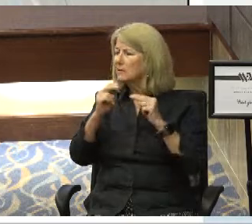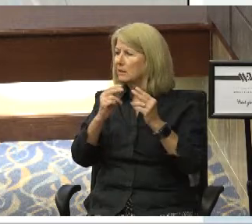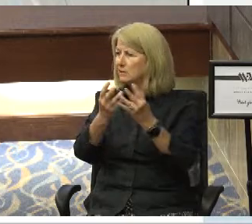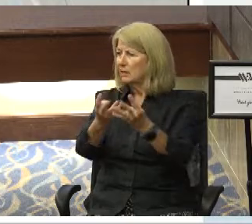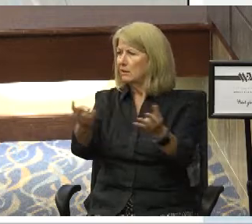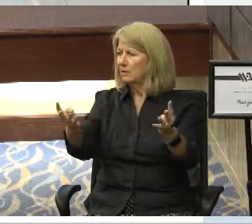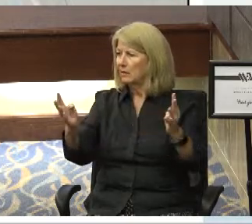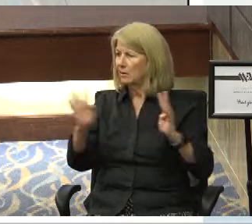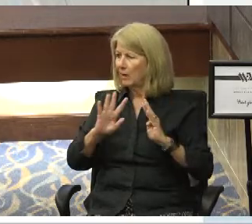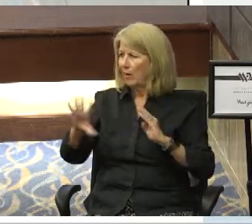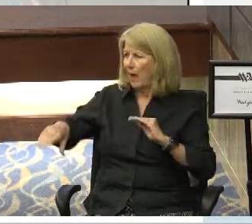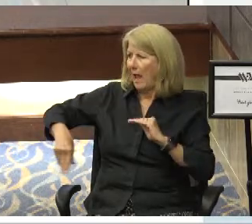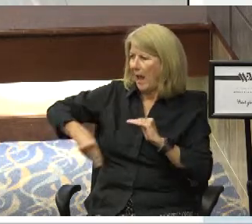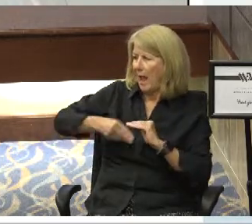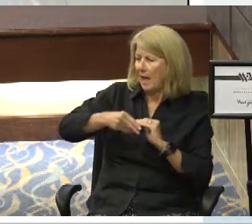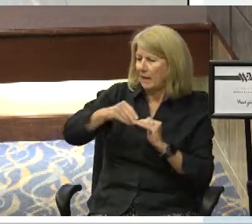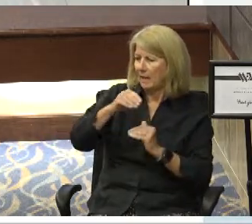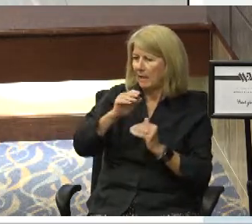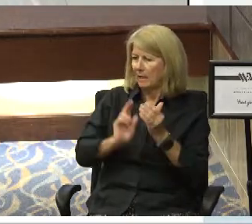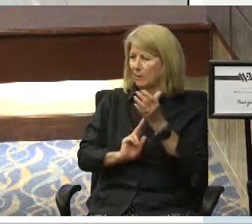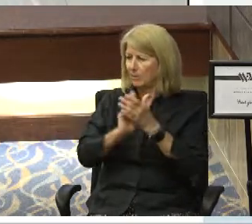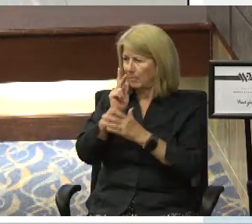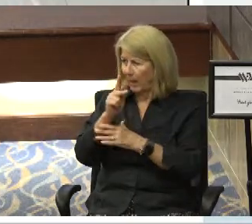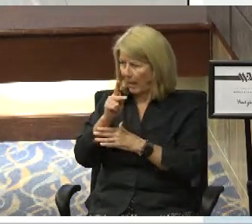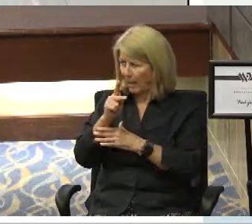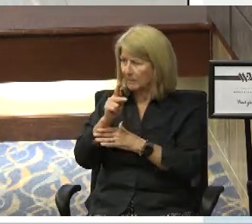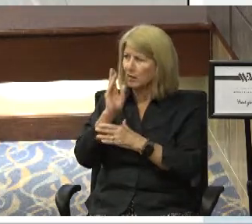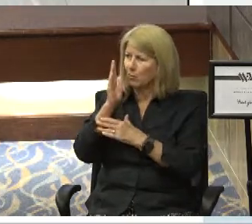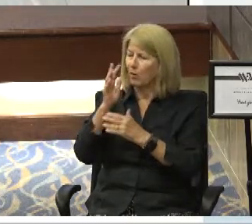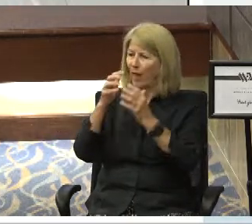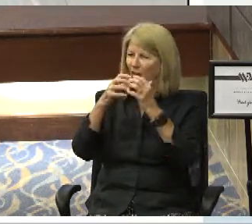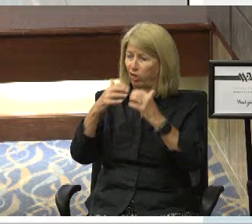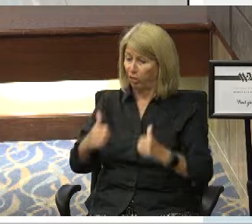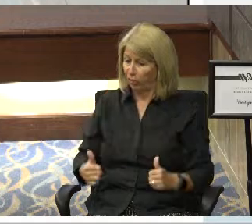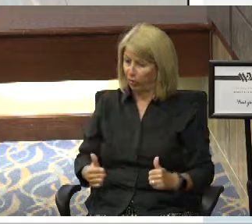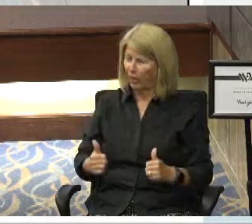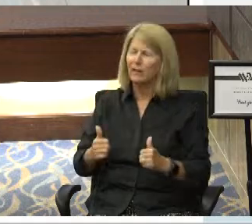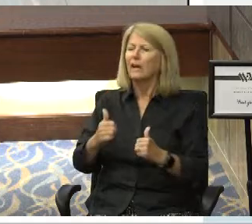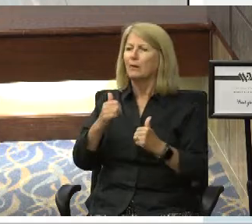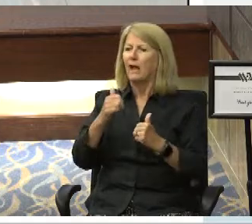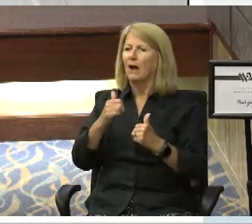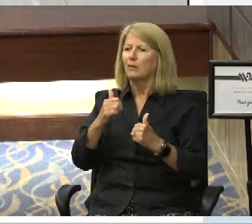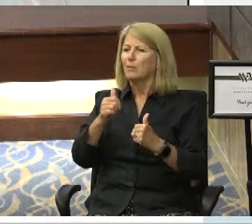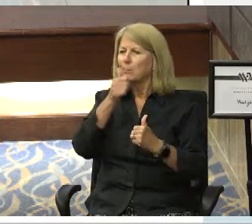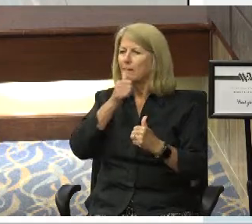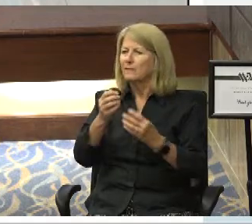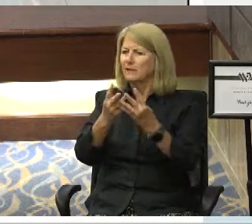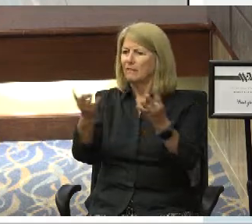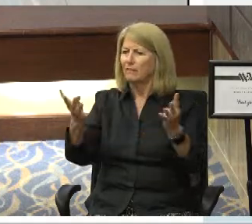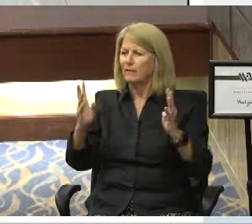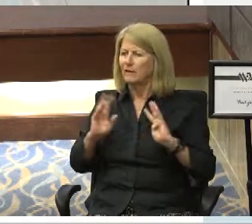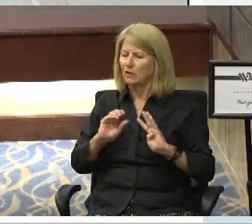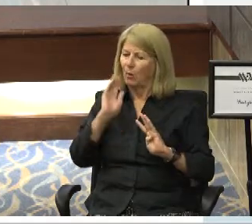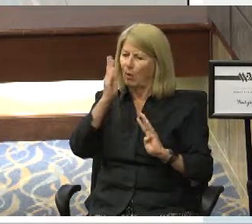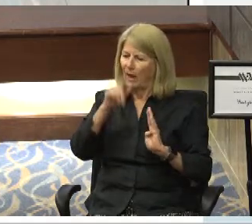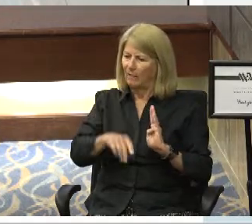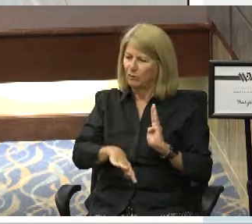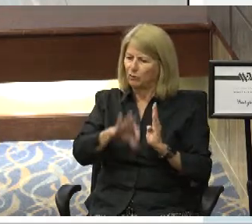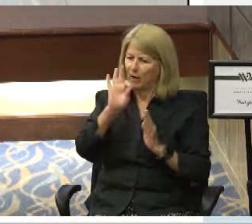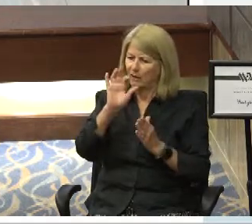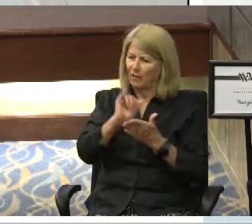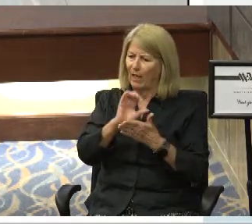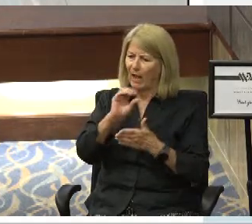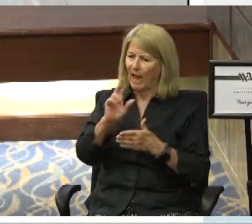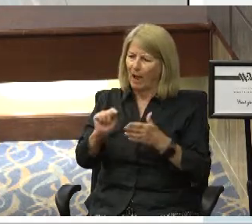the vegetation screening. Are they going to be tearing that down to add the vegetation screening, or just putting it on? We'll have to find that out. I'm not sure